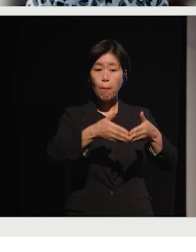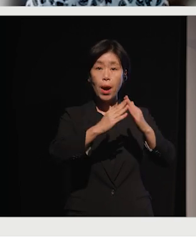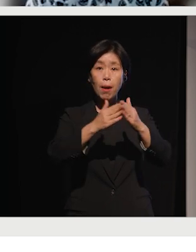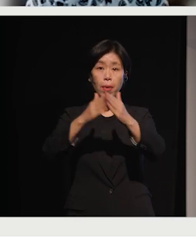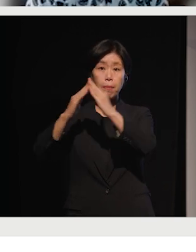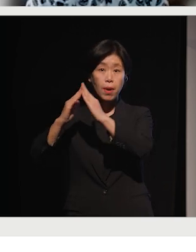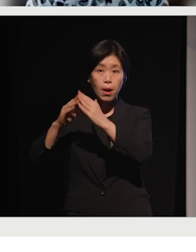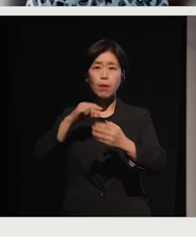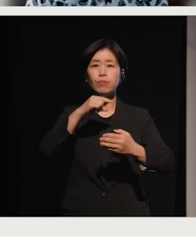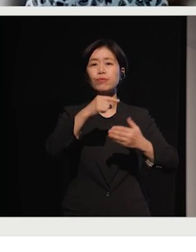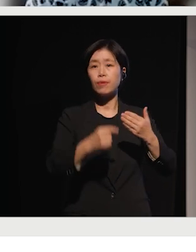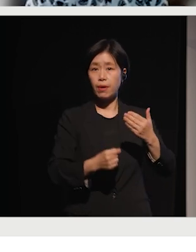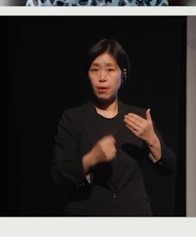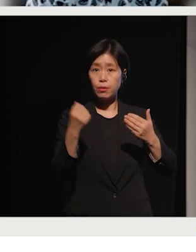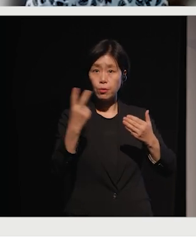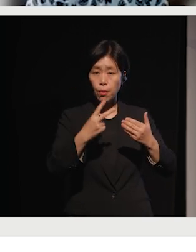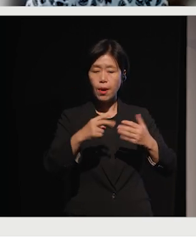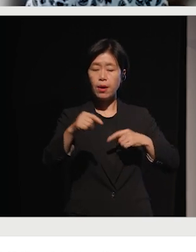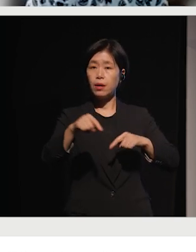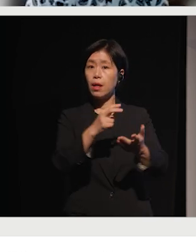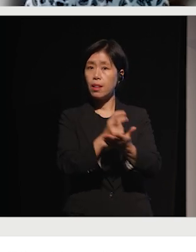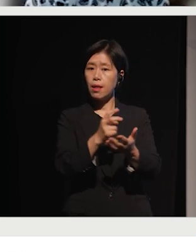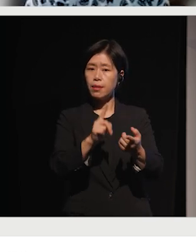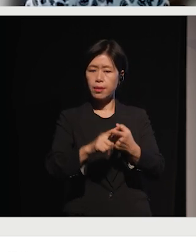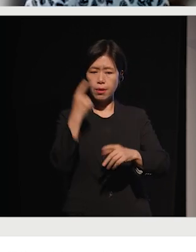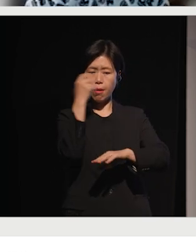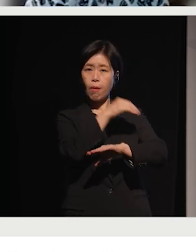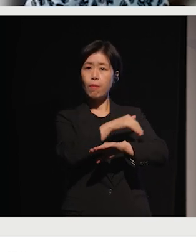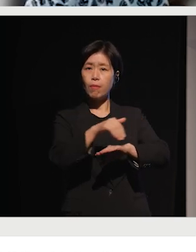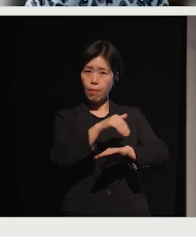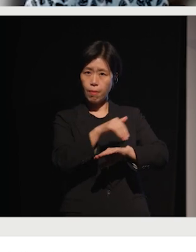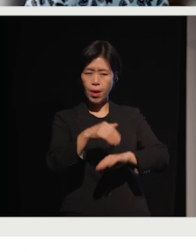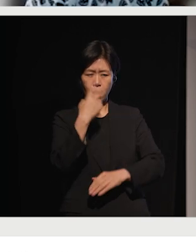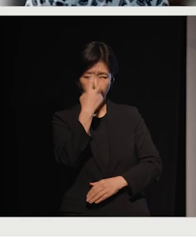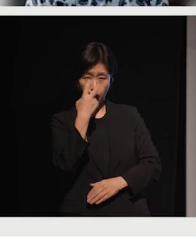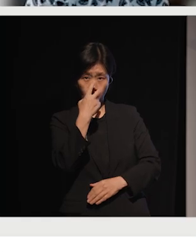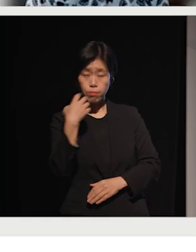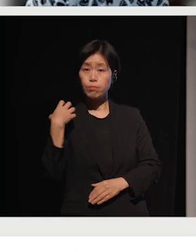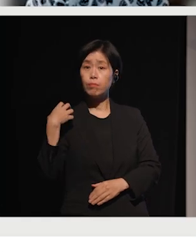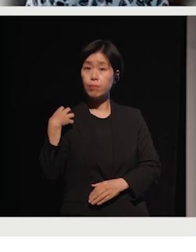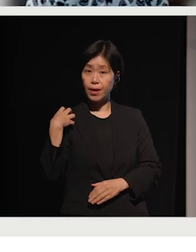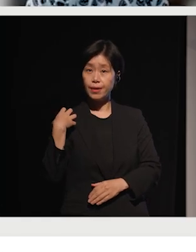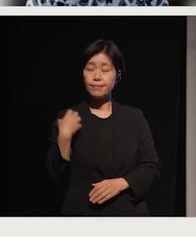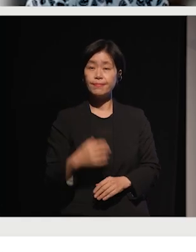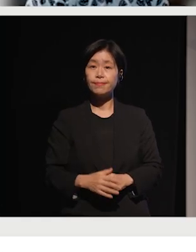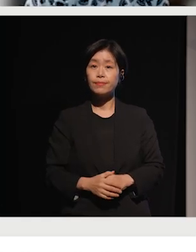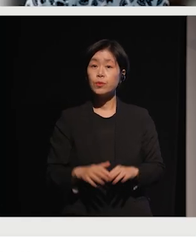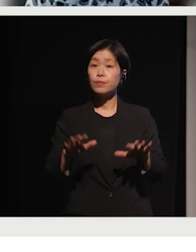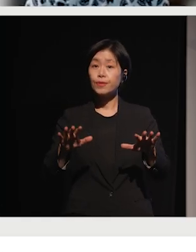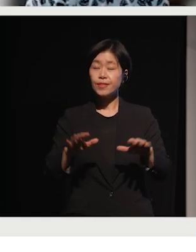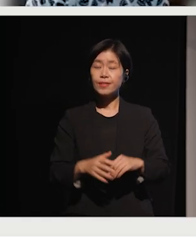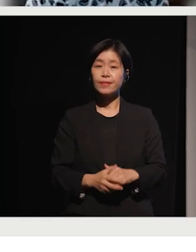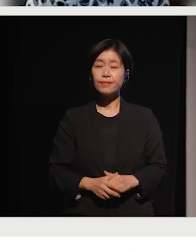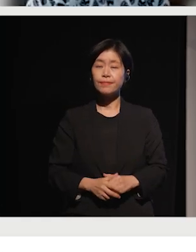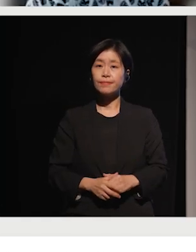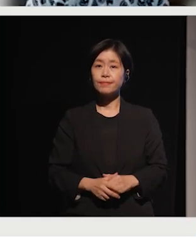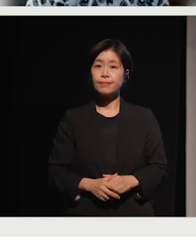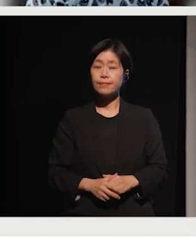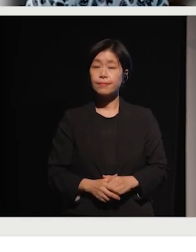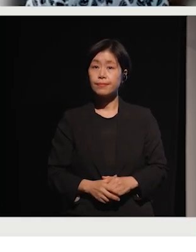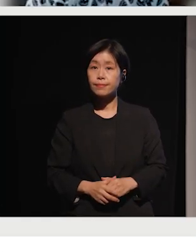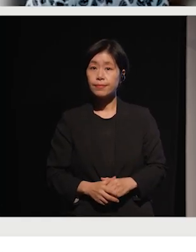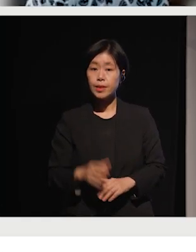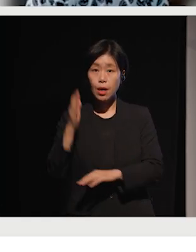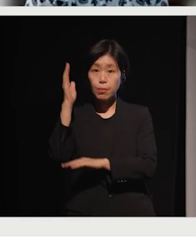exhibitions that are going to be built in any of our museums. We also provide a lot of technical assistance, both to